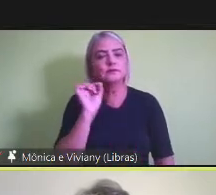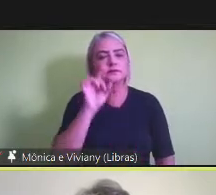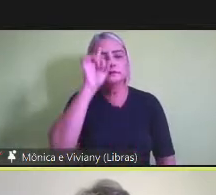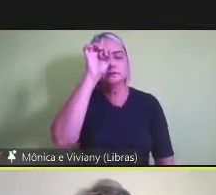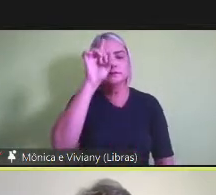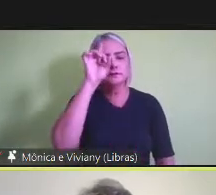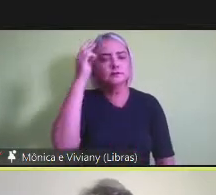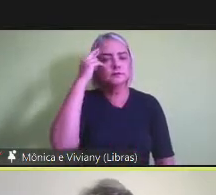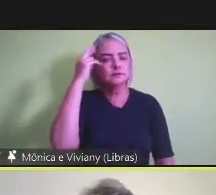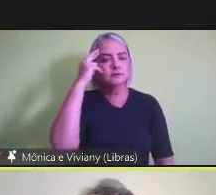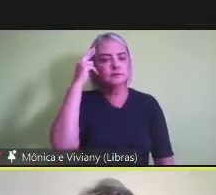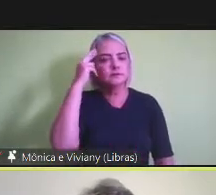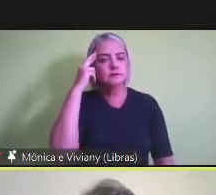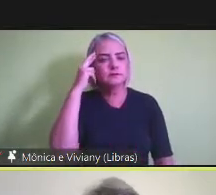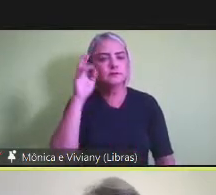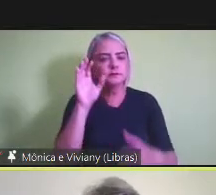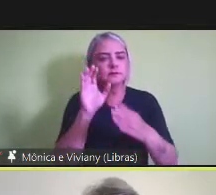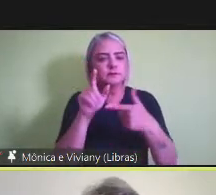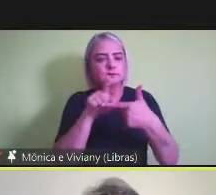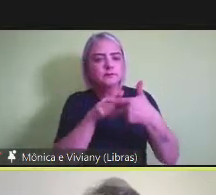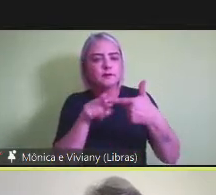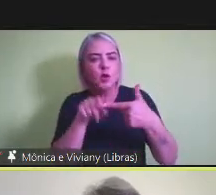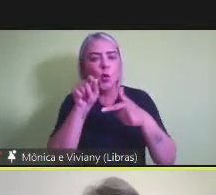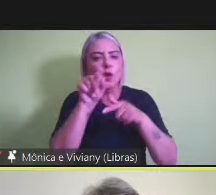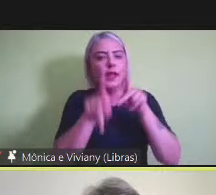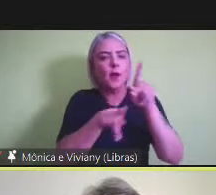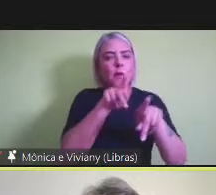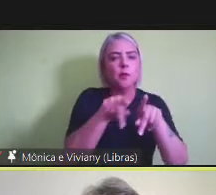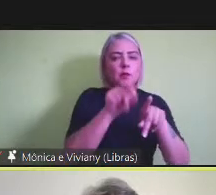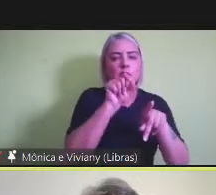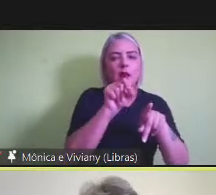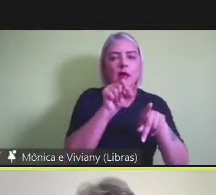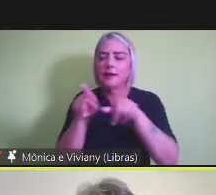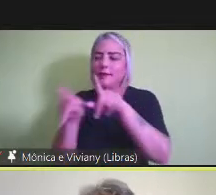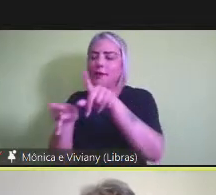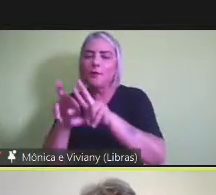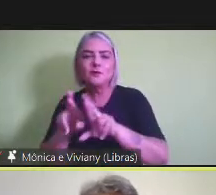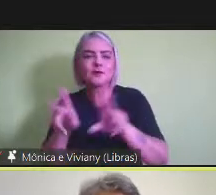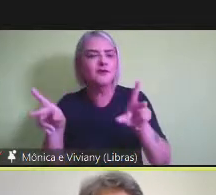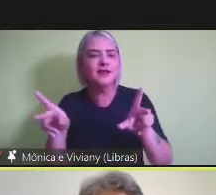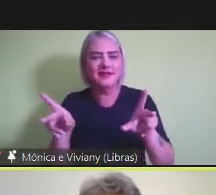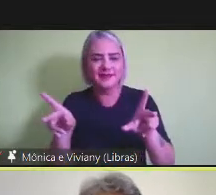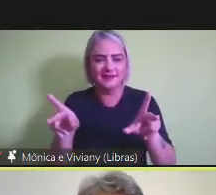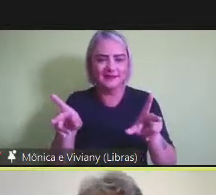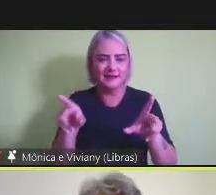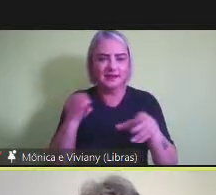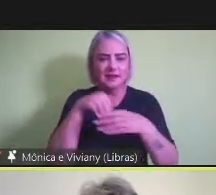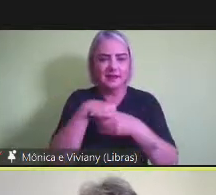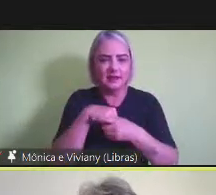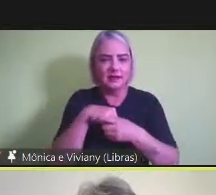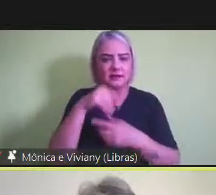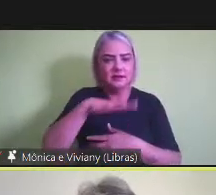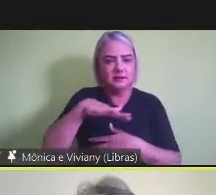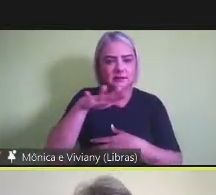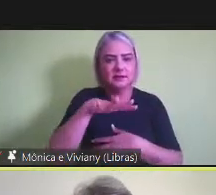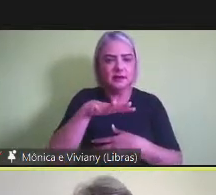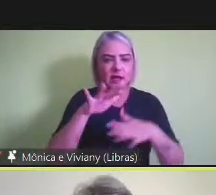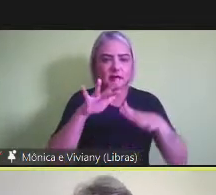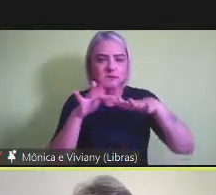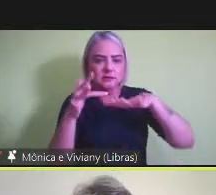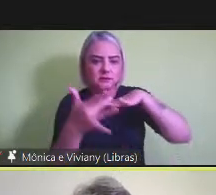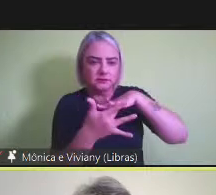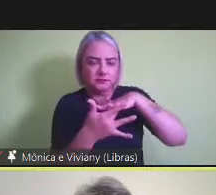us this challenge for us to consider what is the people, what are the